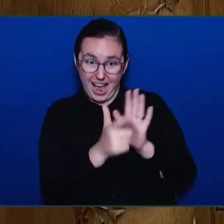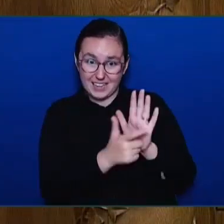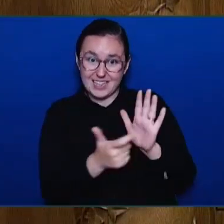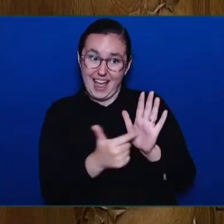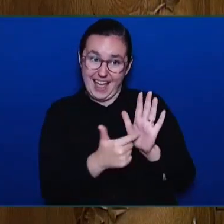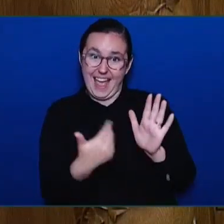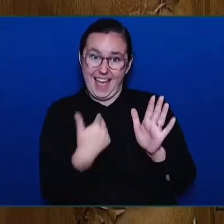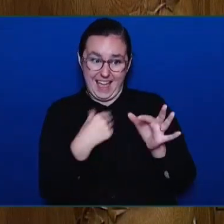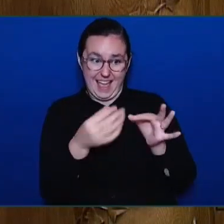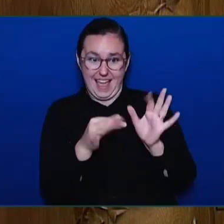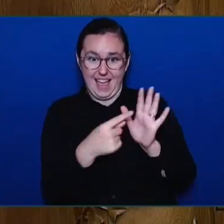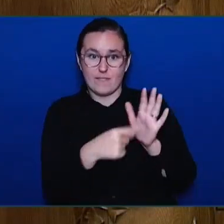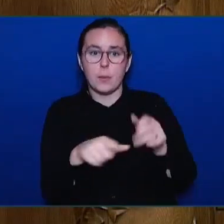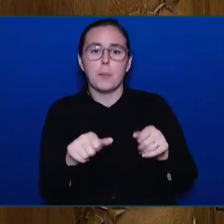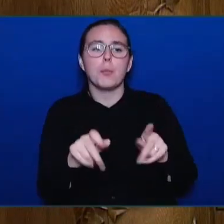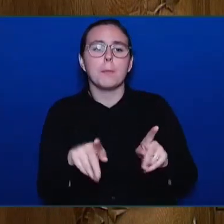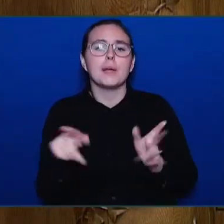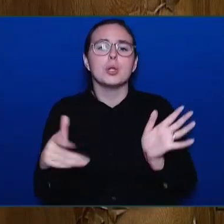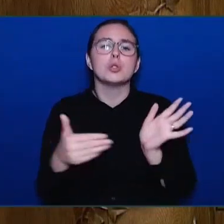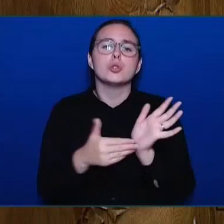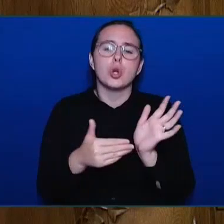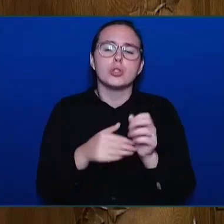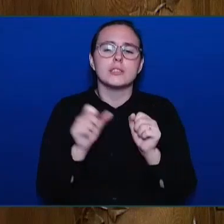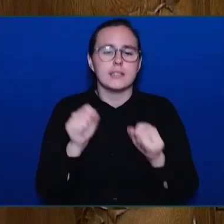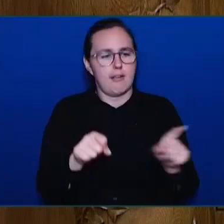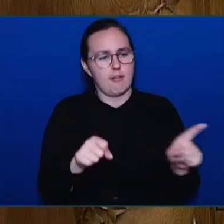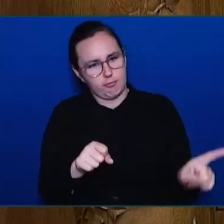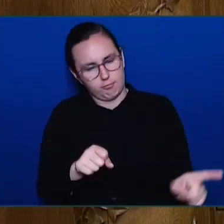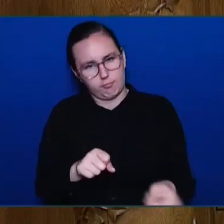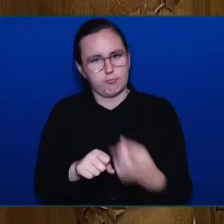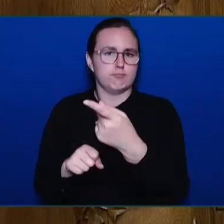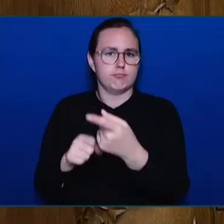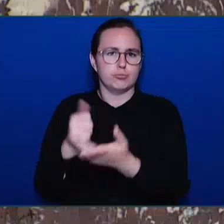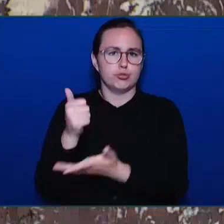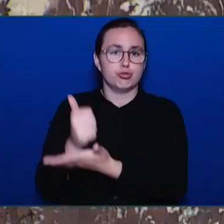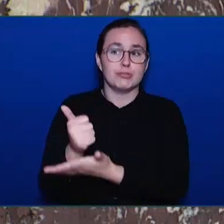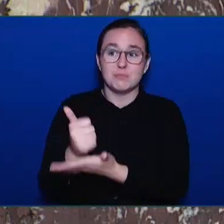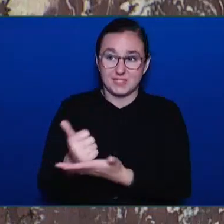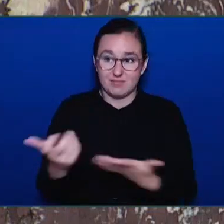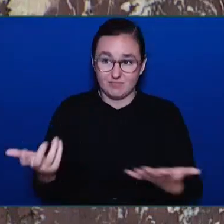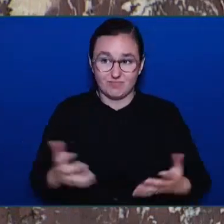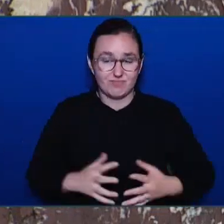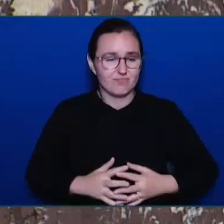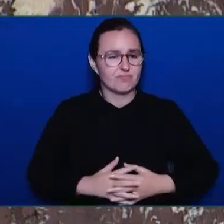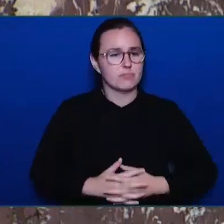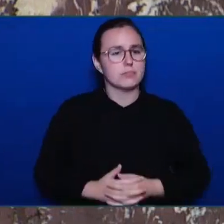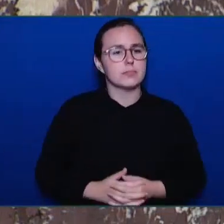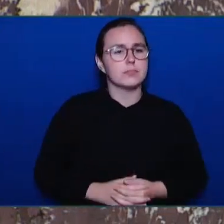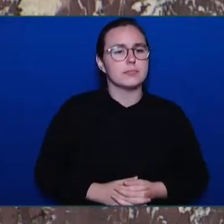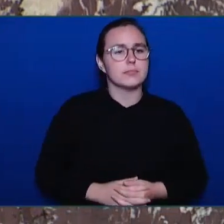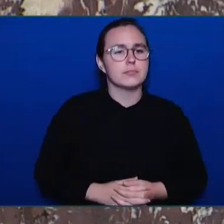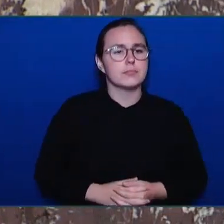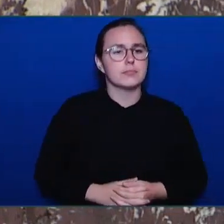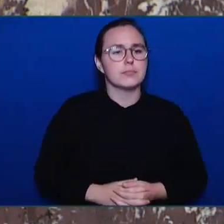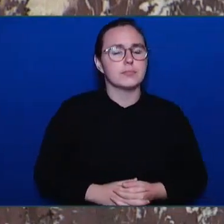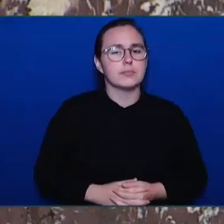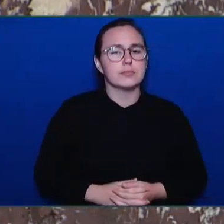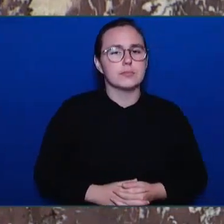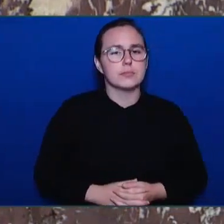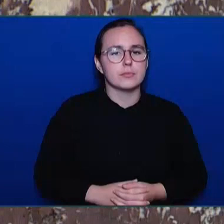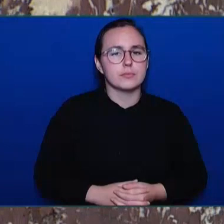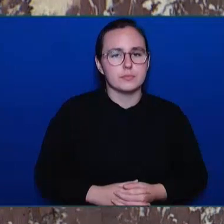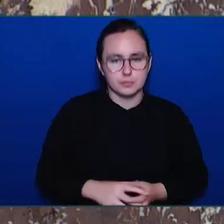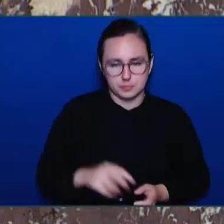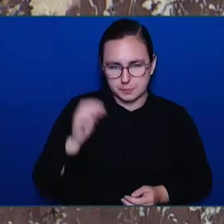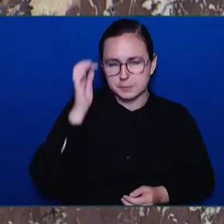Member for Surrey South. Thank you, Mr. Speaker. My constituent Bob has been through hell since his daughter was admitted